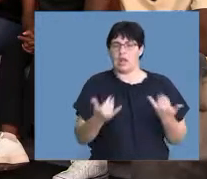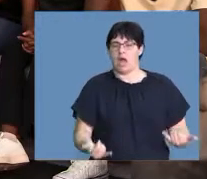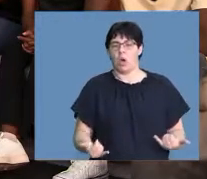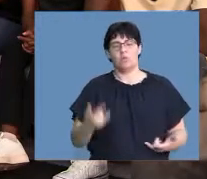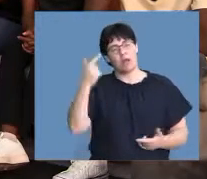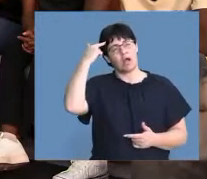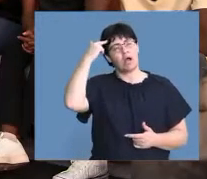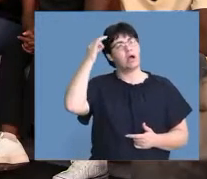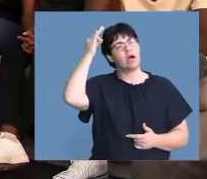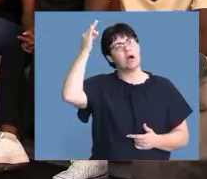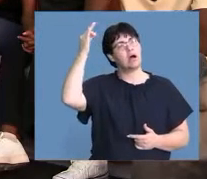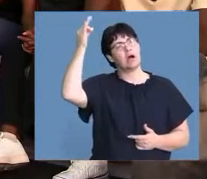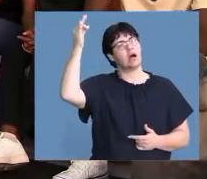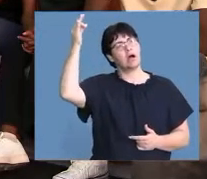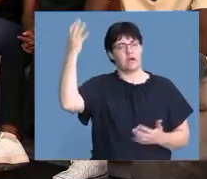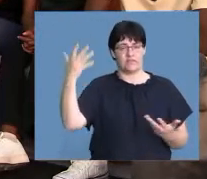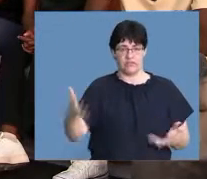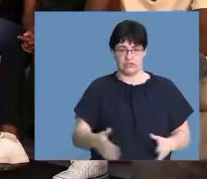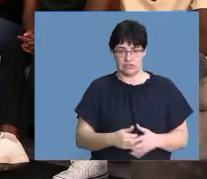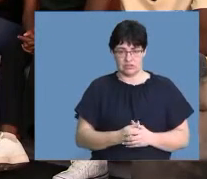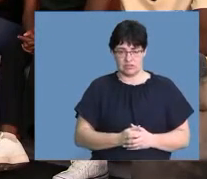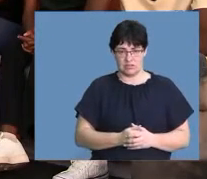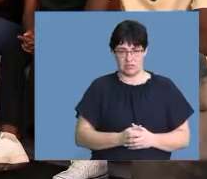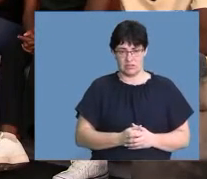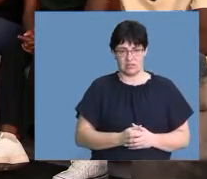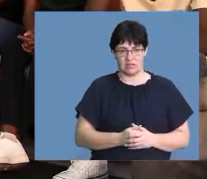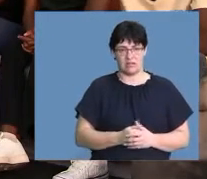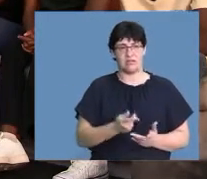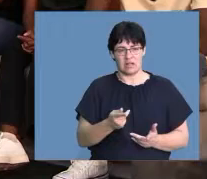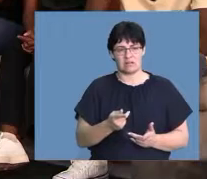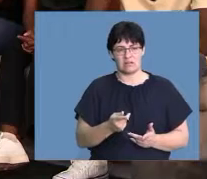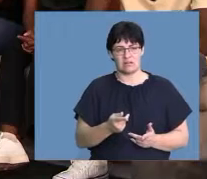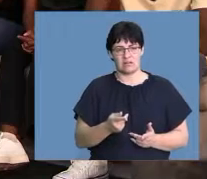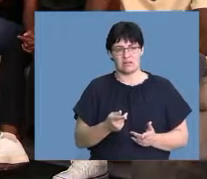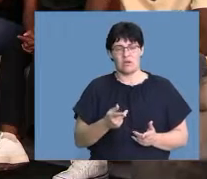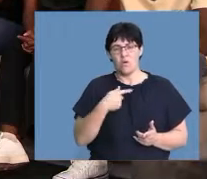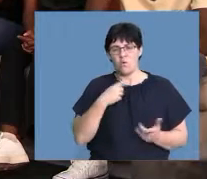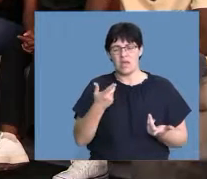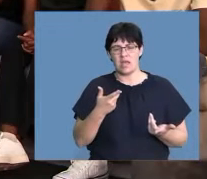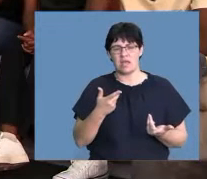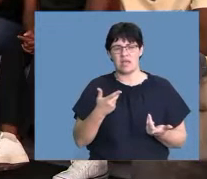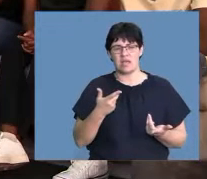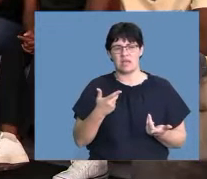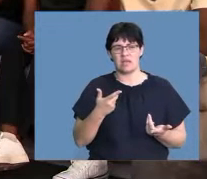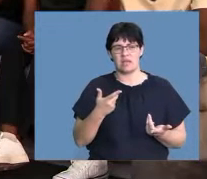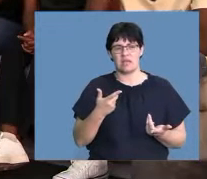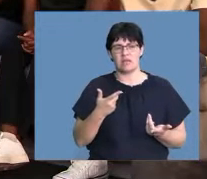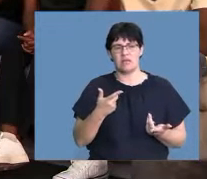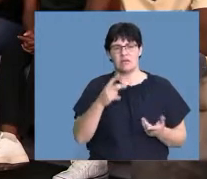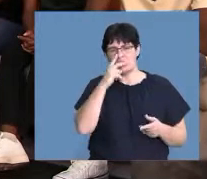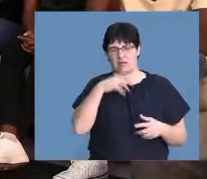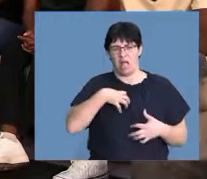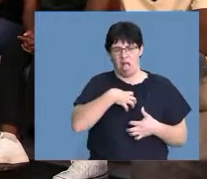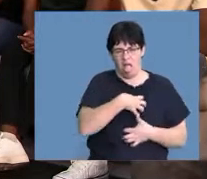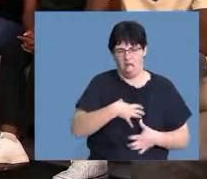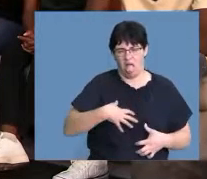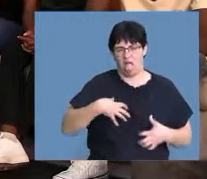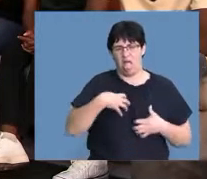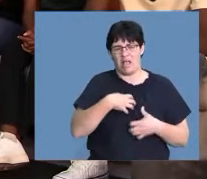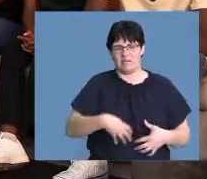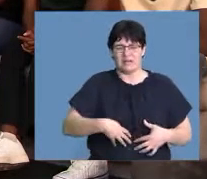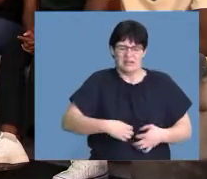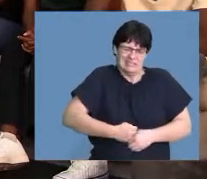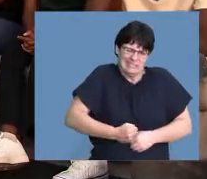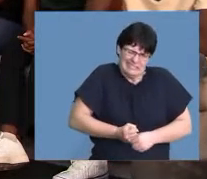situation. Okay. I think with that, a bit of nausea starts to creep in. Nausea. Yeah. Yeah, or stomach cramps.